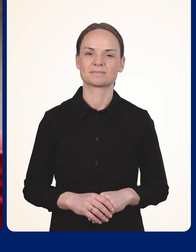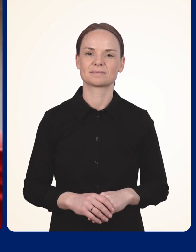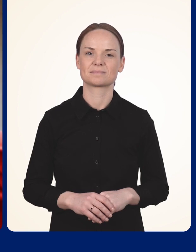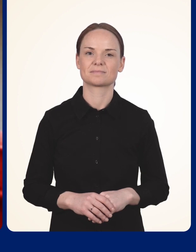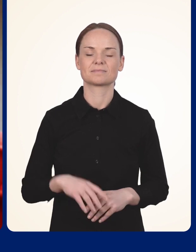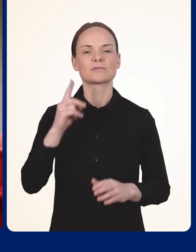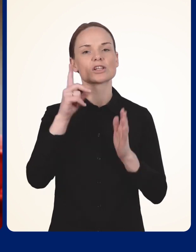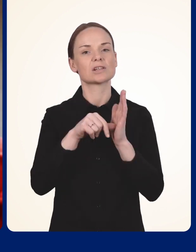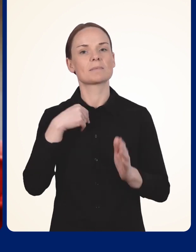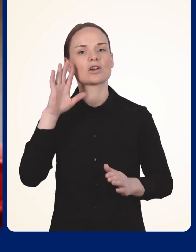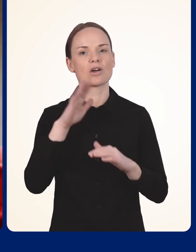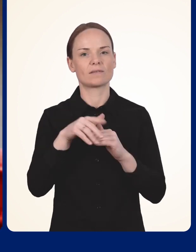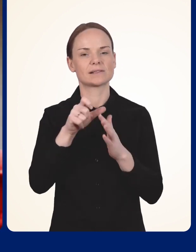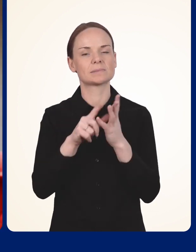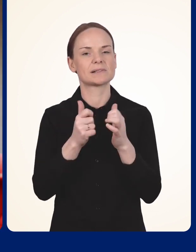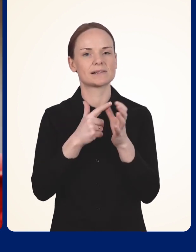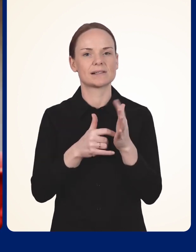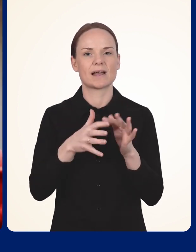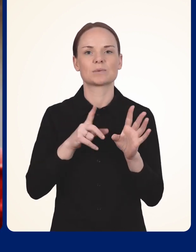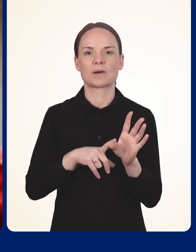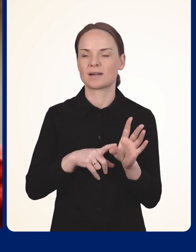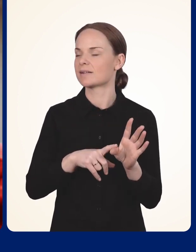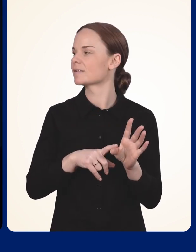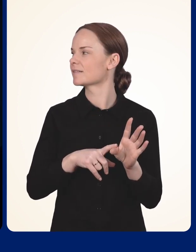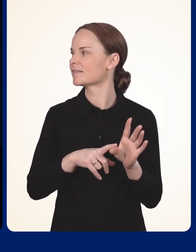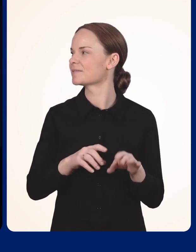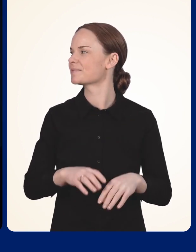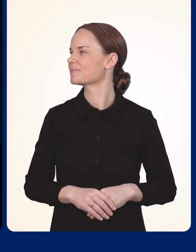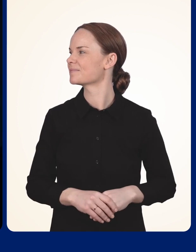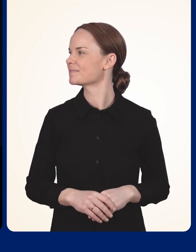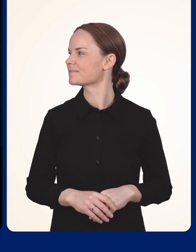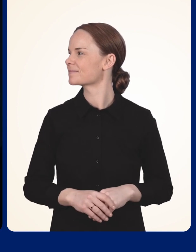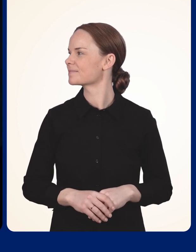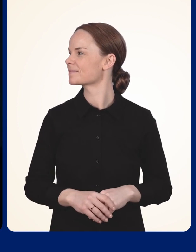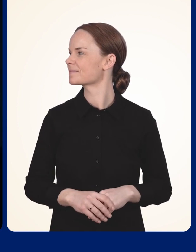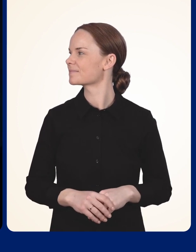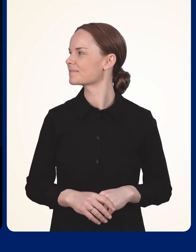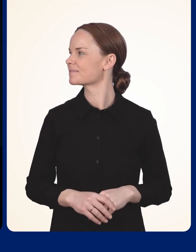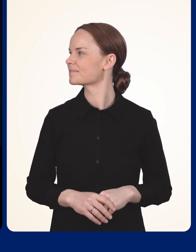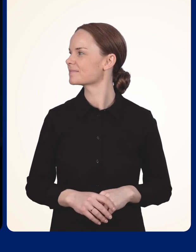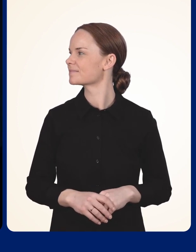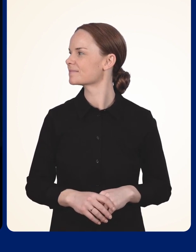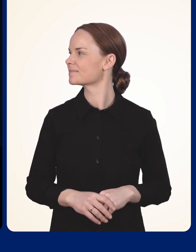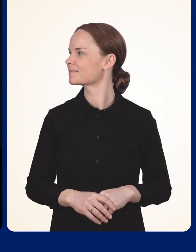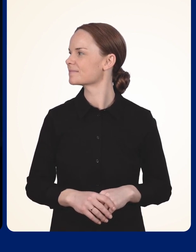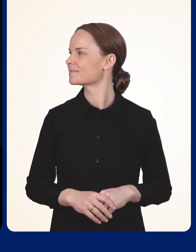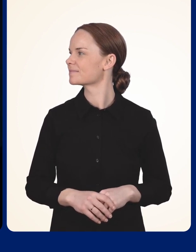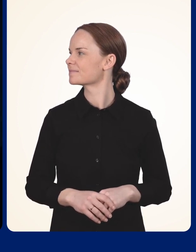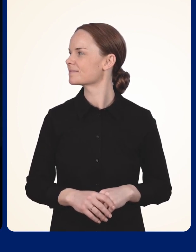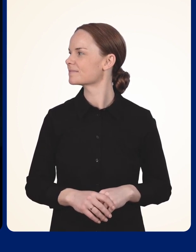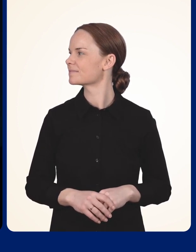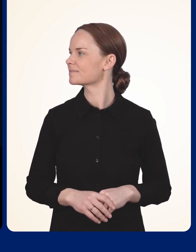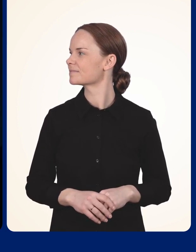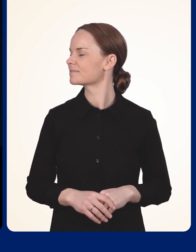When I first heard about the Disability Gateway, I had a look and it was really eye-opening and very